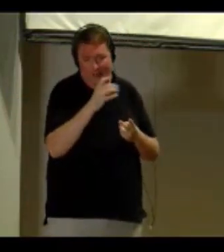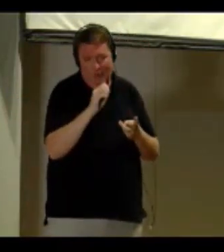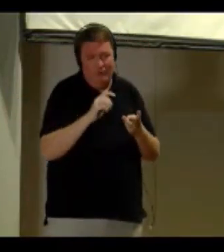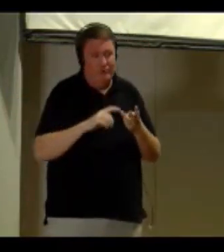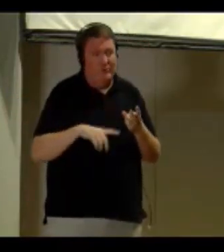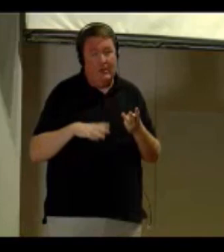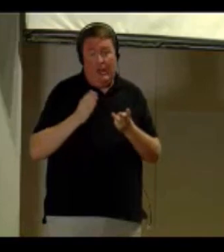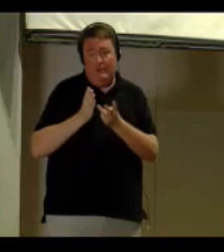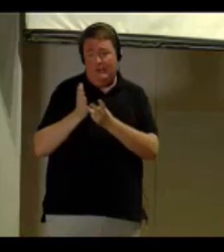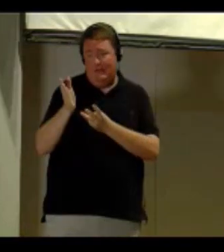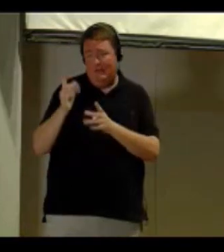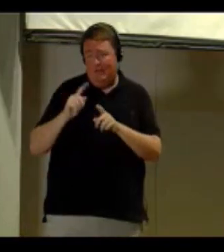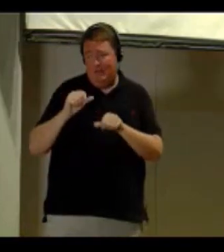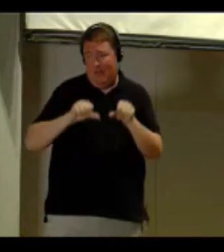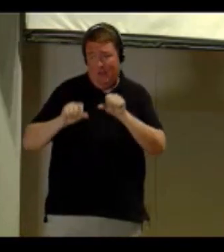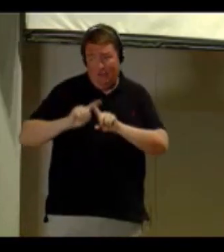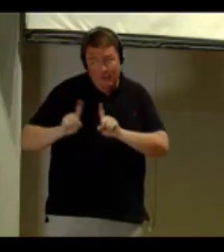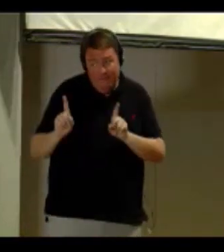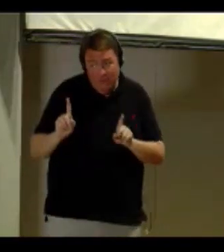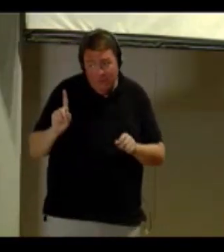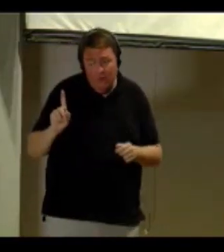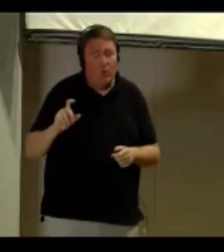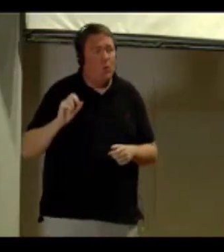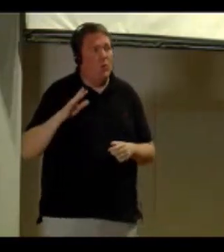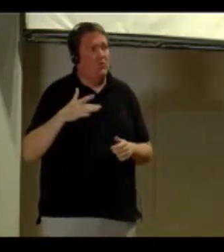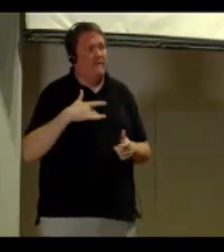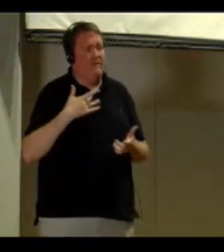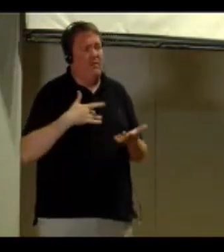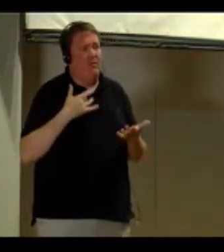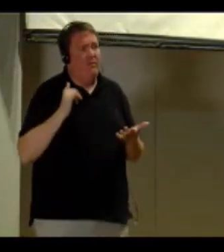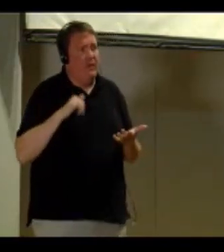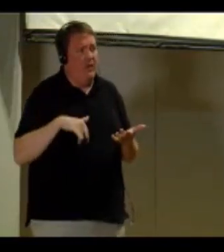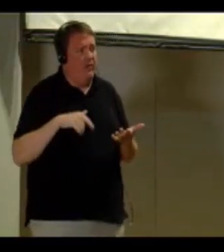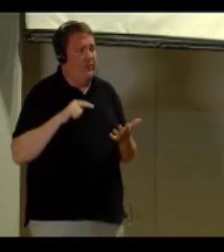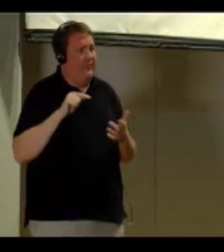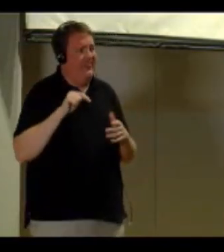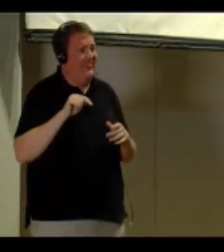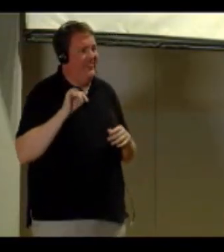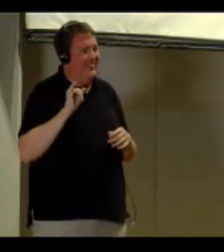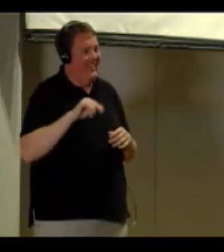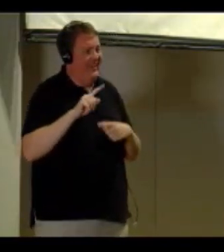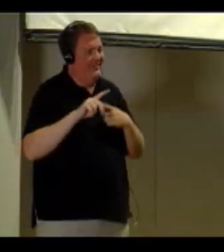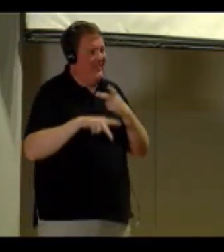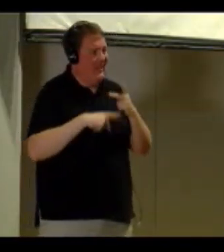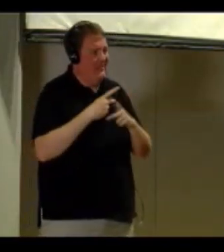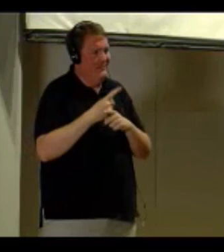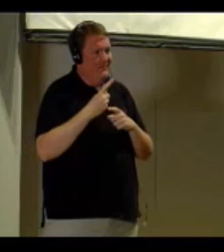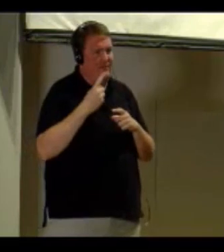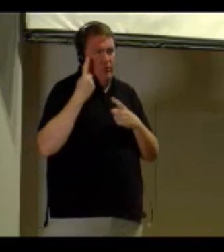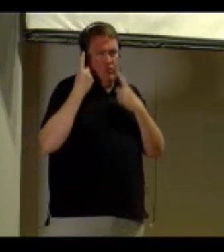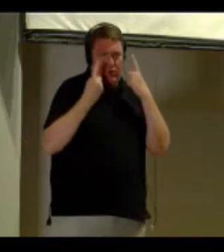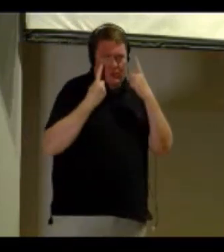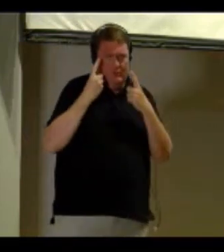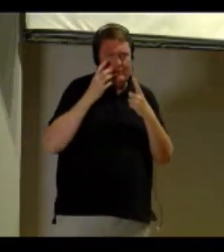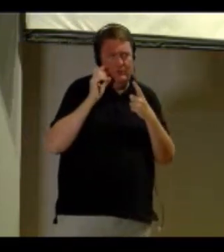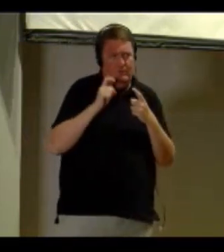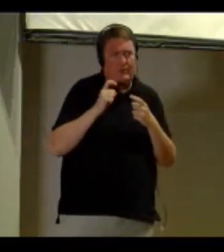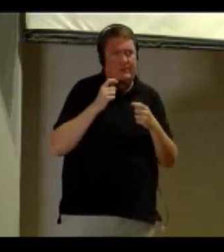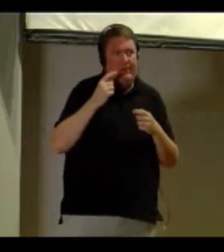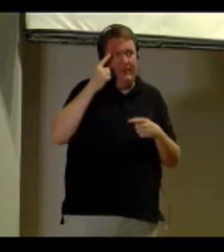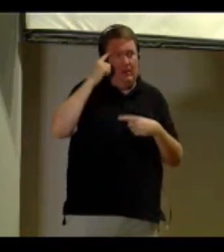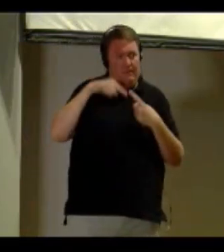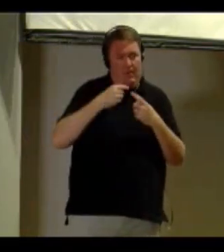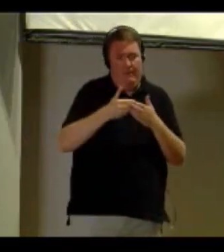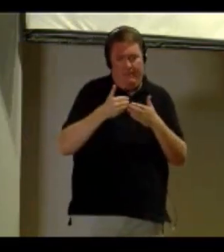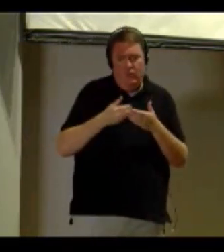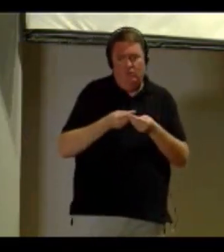the sciences, and whether you feel that those types of considerations may have implications